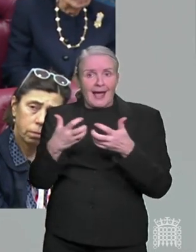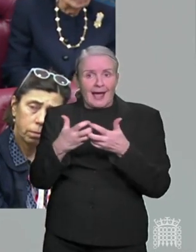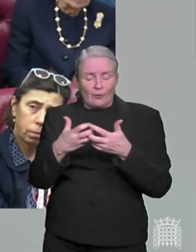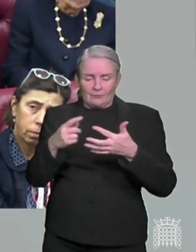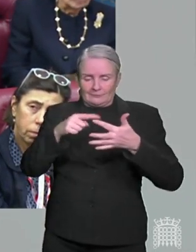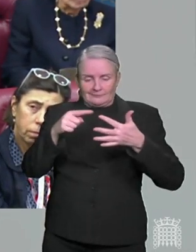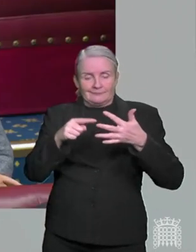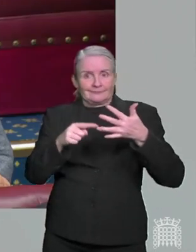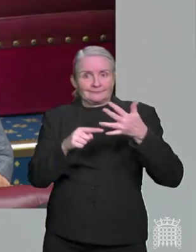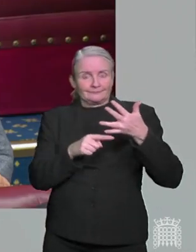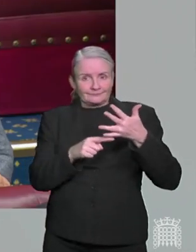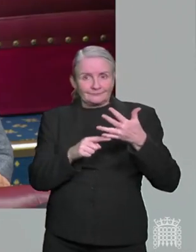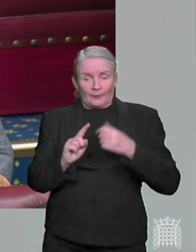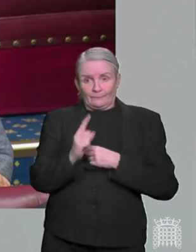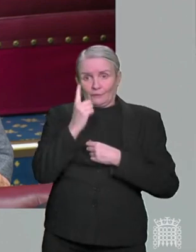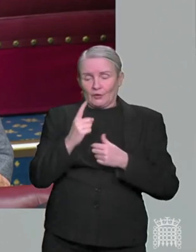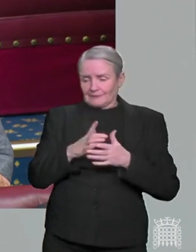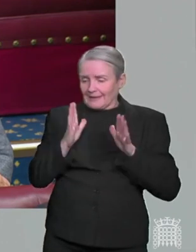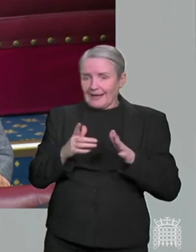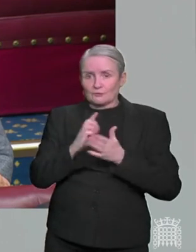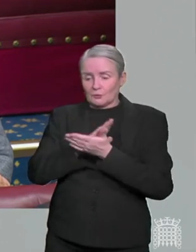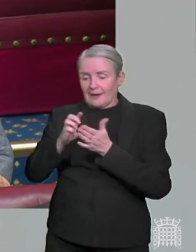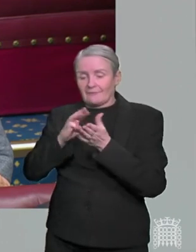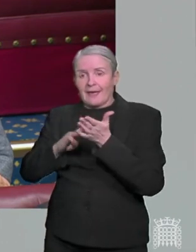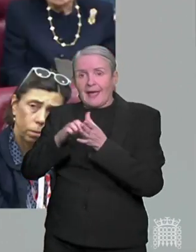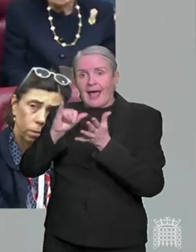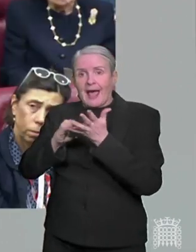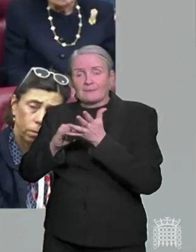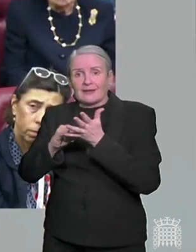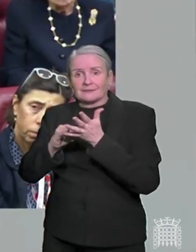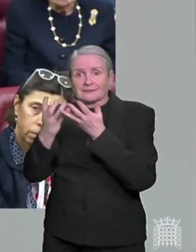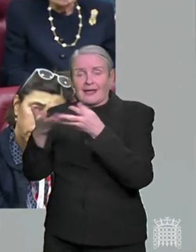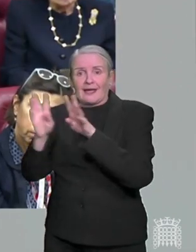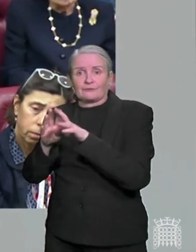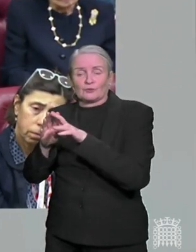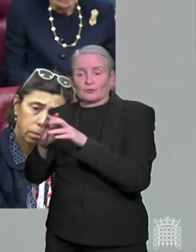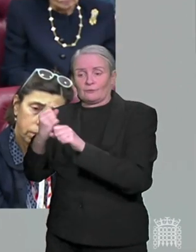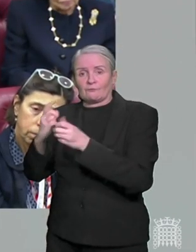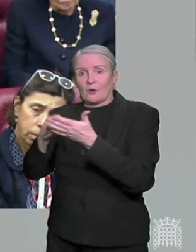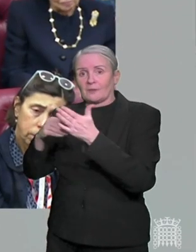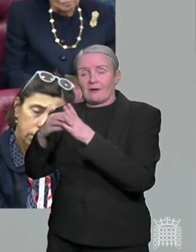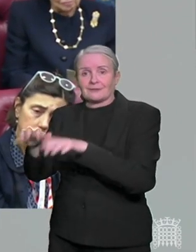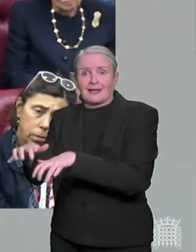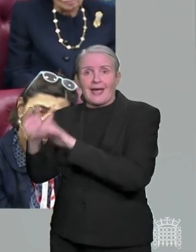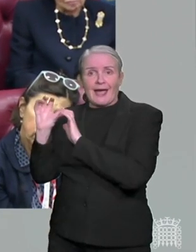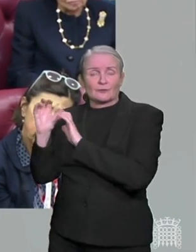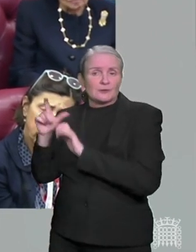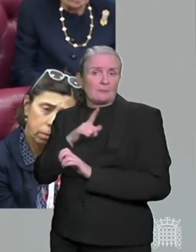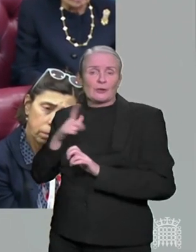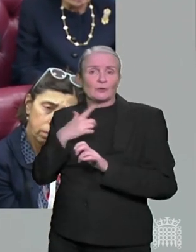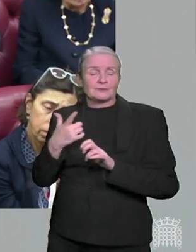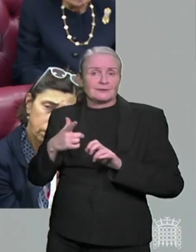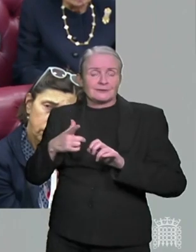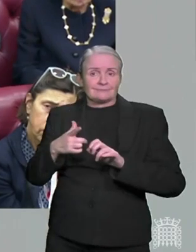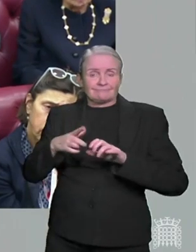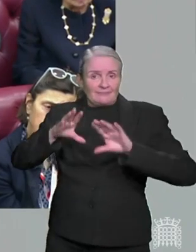number of conditions. You've got to get, in our view, the Hamas leaders out of Gaza. Otherwise, any ceasefire won't last because the problem will still be